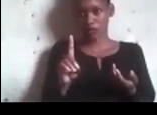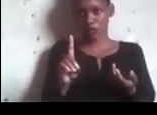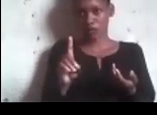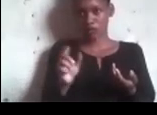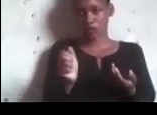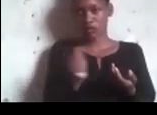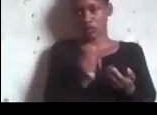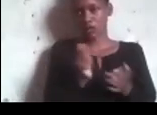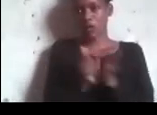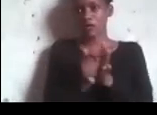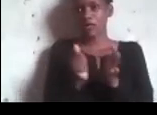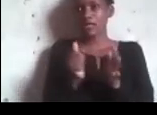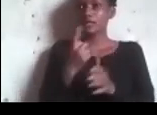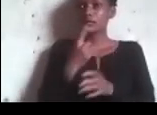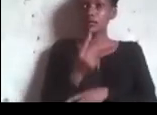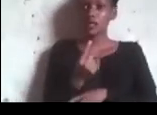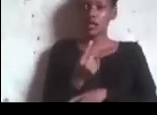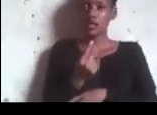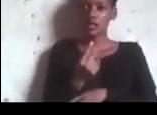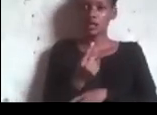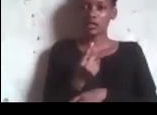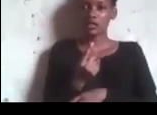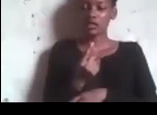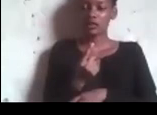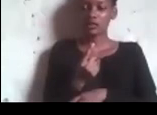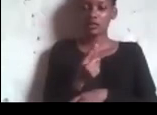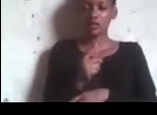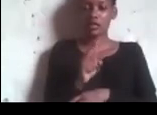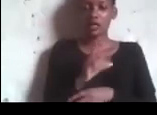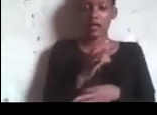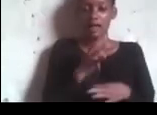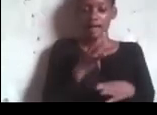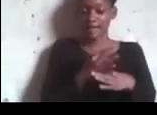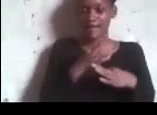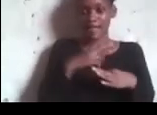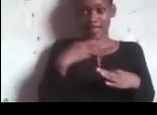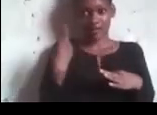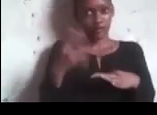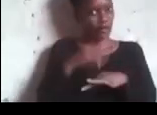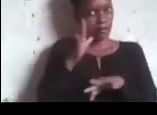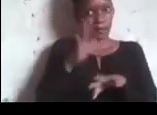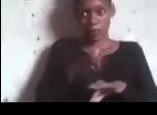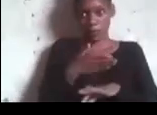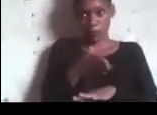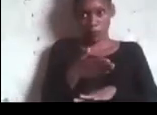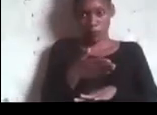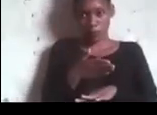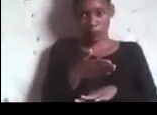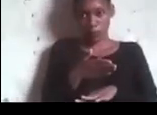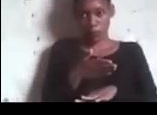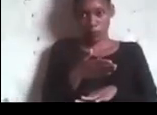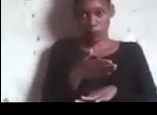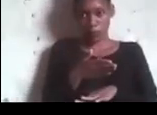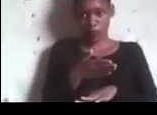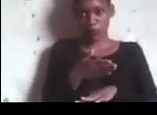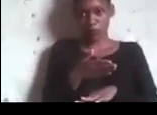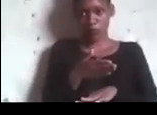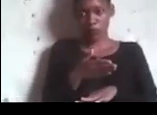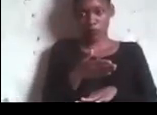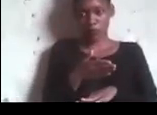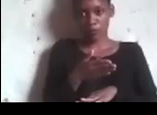the Act, it says a biological unmarried father acquires full parental